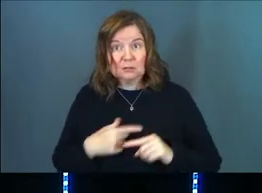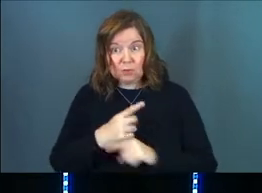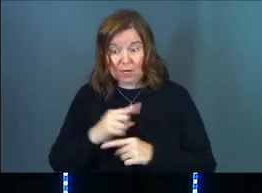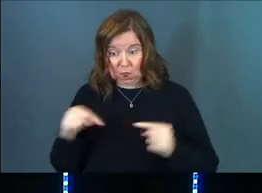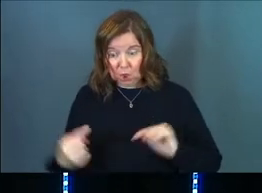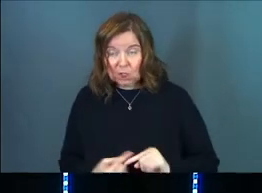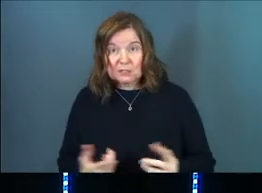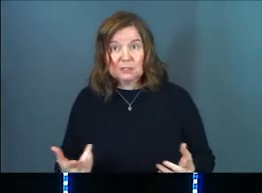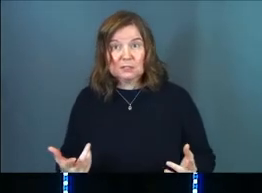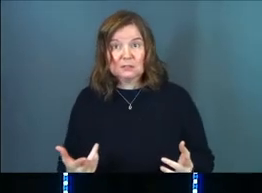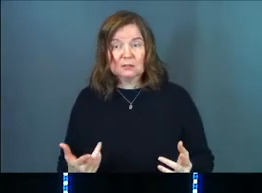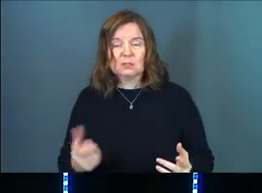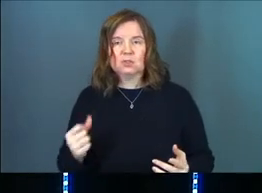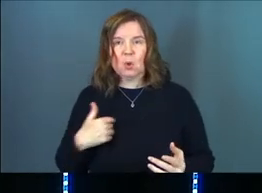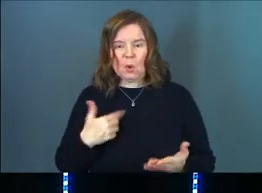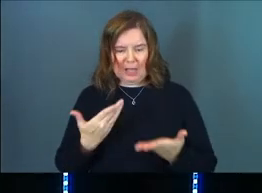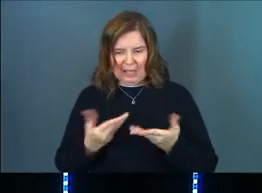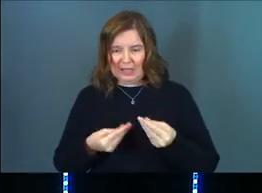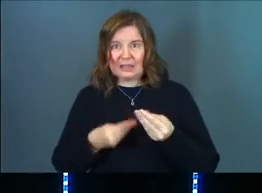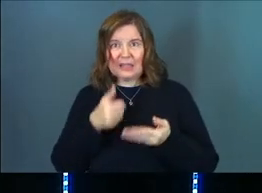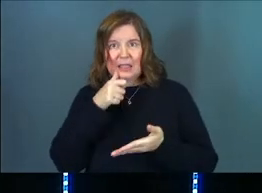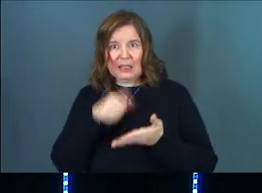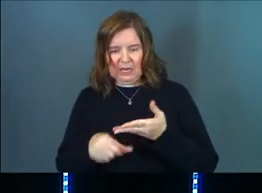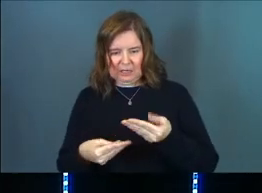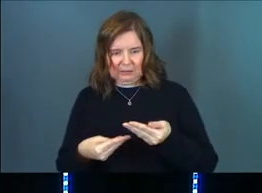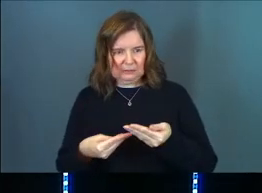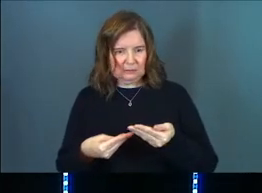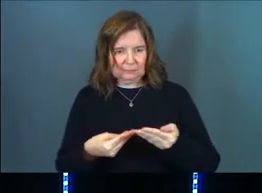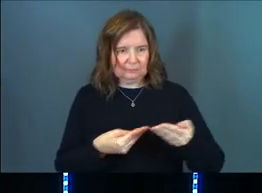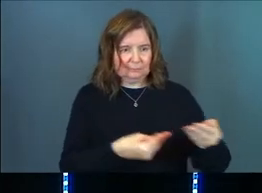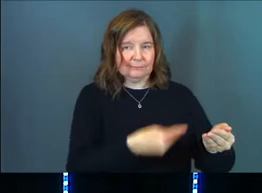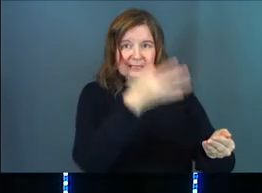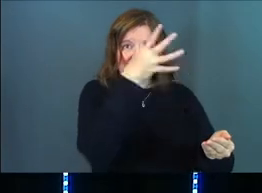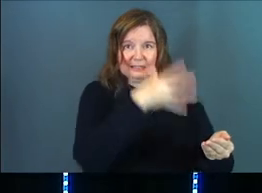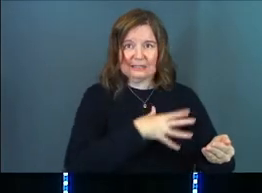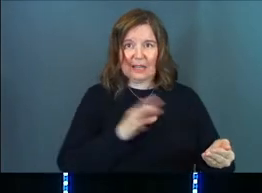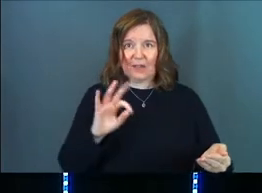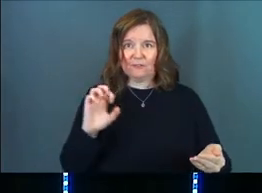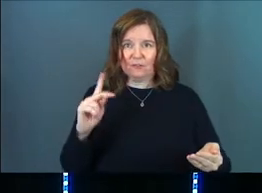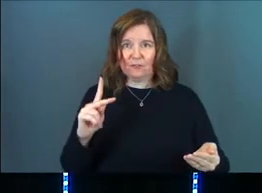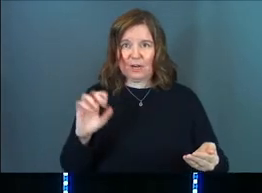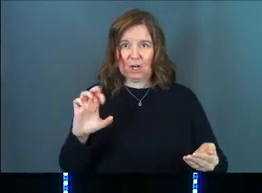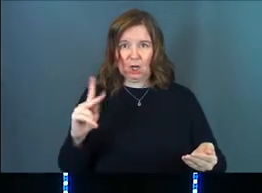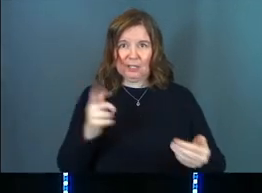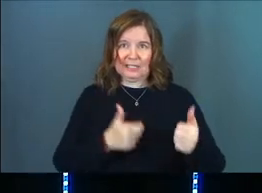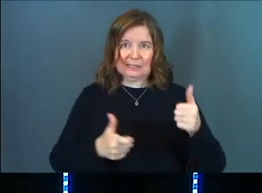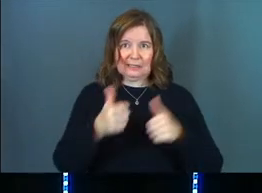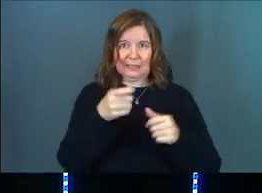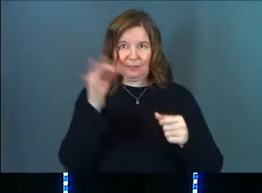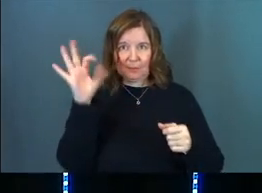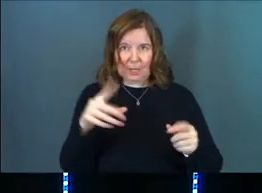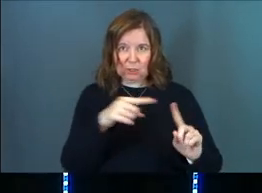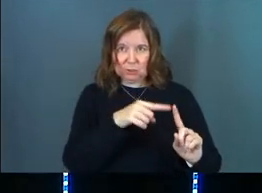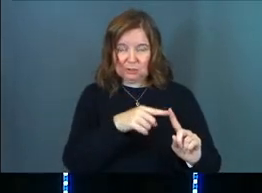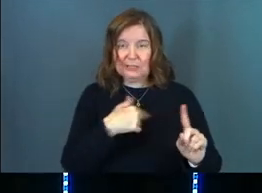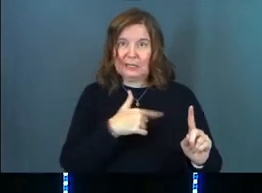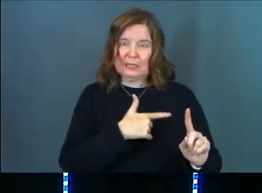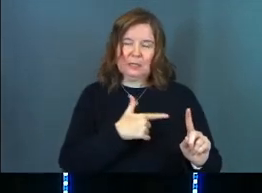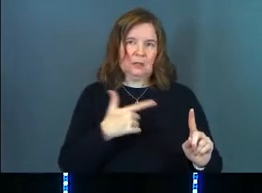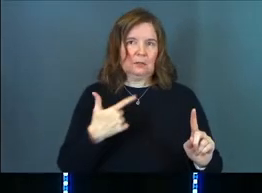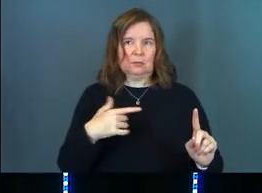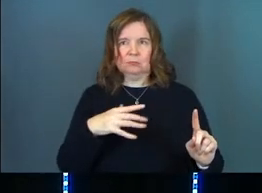right? It hurt. And so I take the letter to this guy, Frank Cook, and he's our executive pastor at this church. And he's